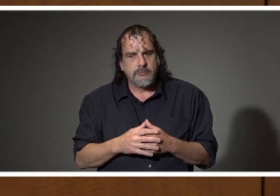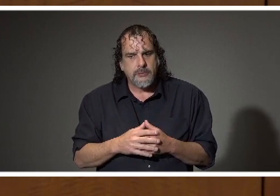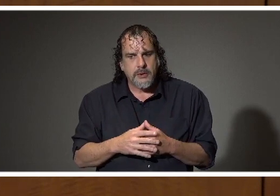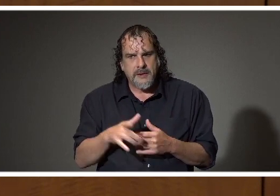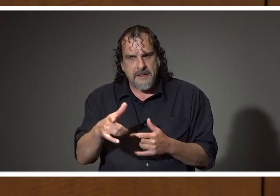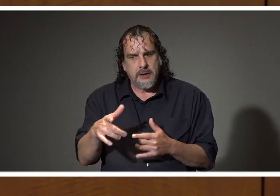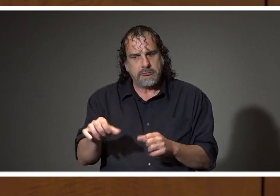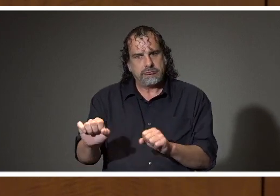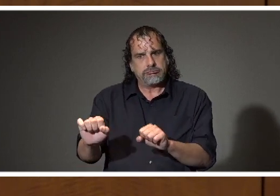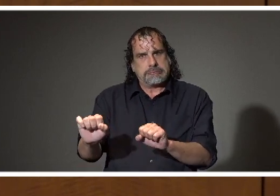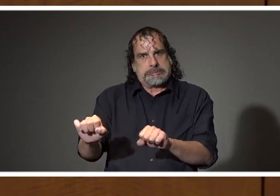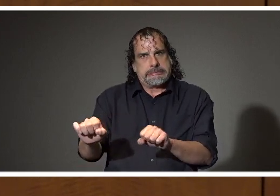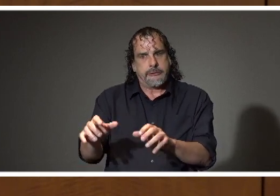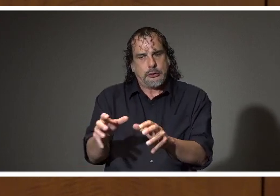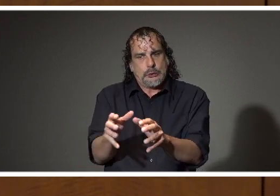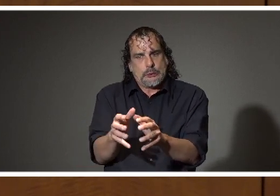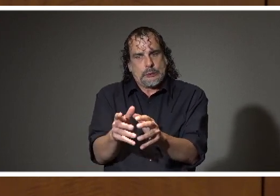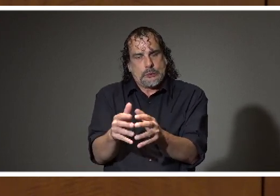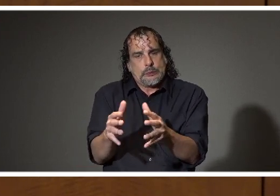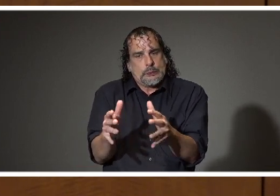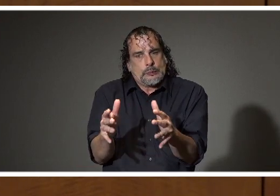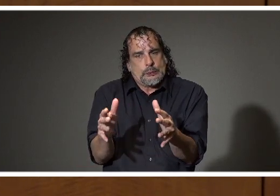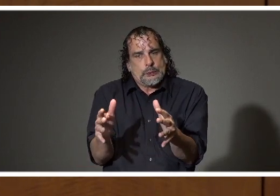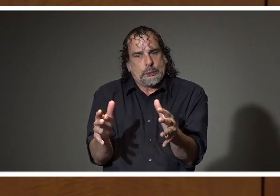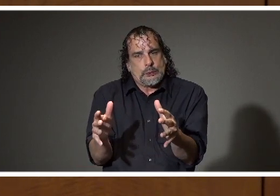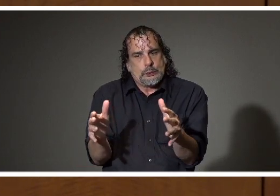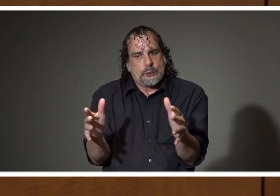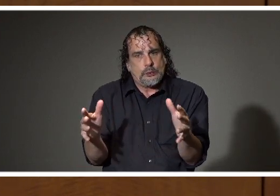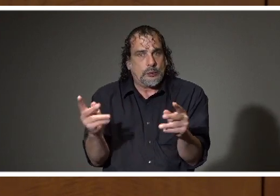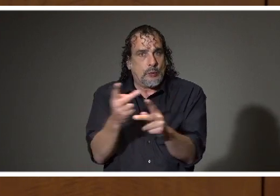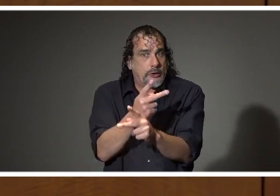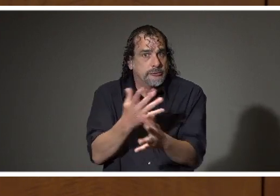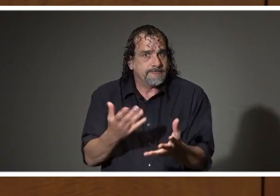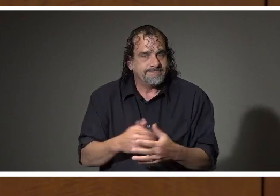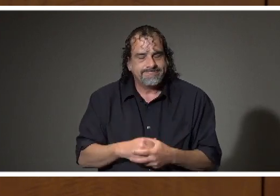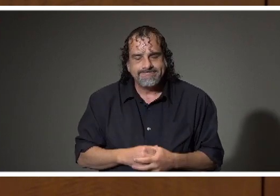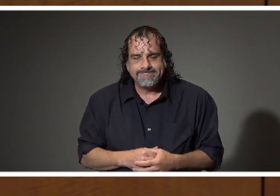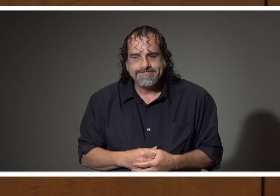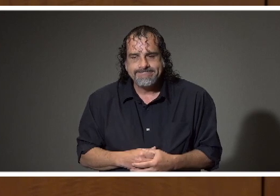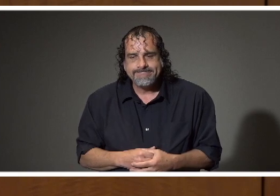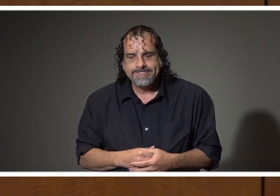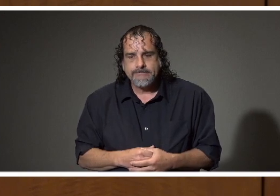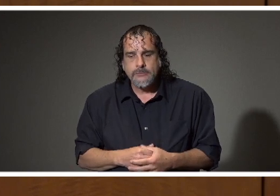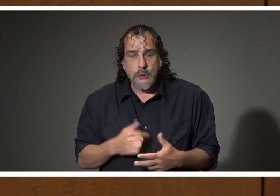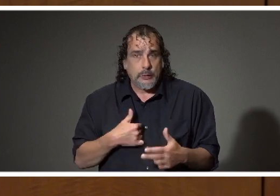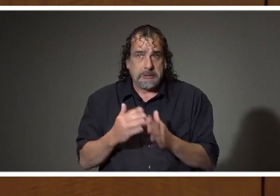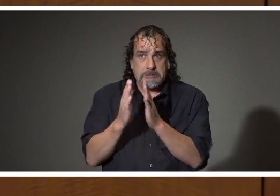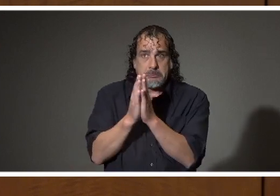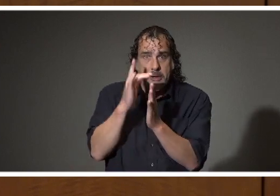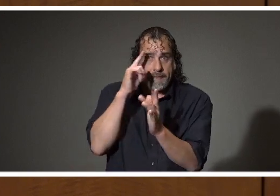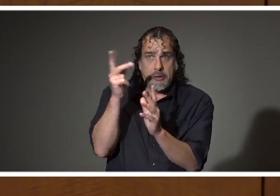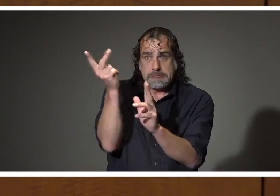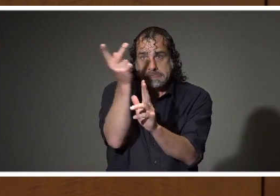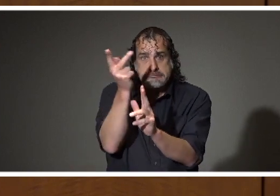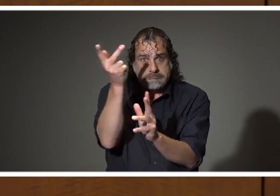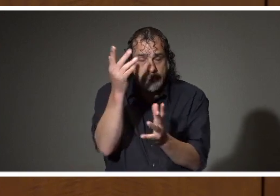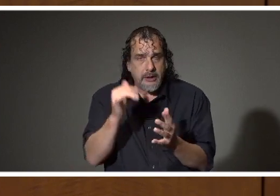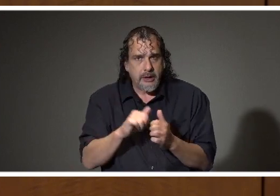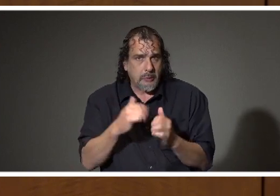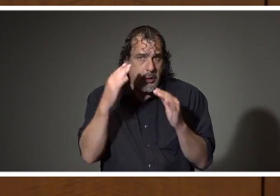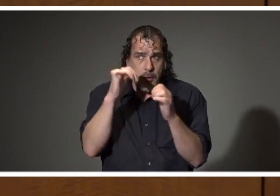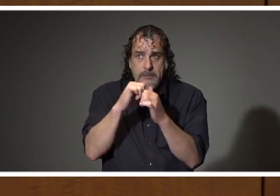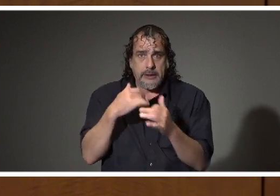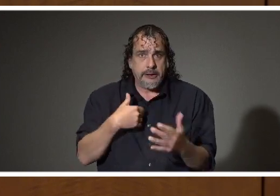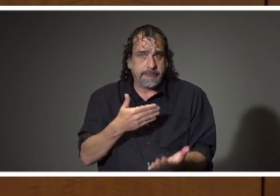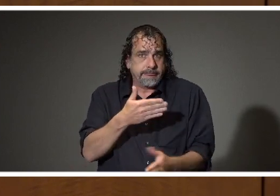potential to continue to get worse and worse. We're praying for them and hopeful that things work